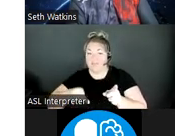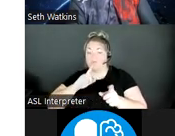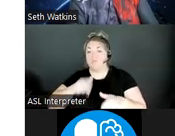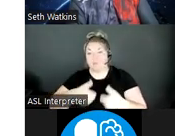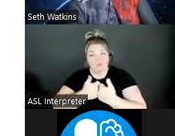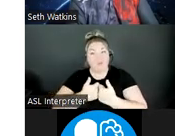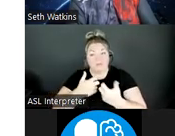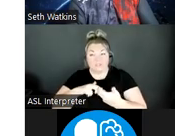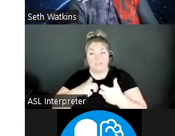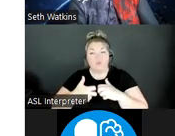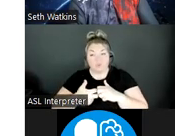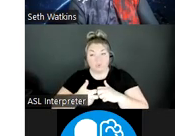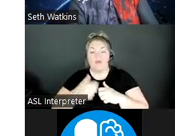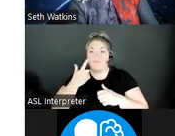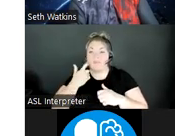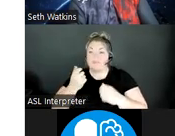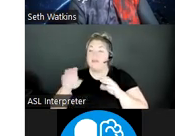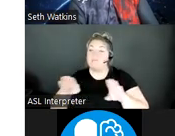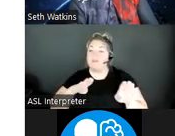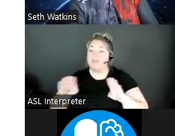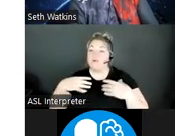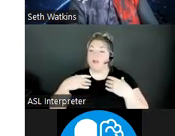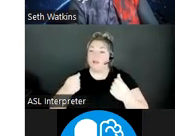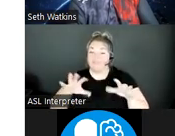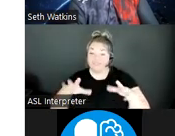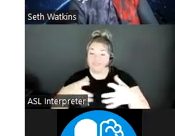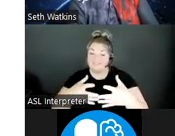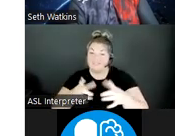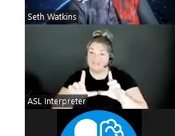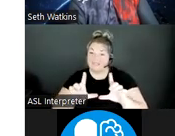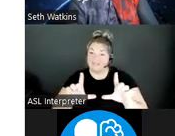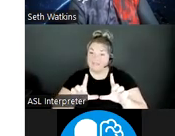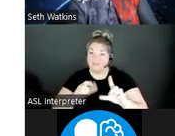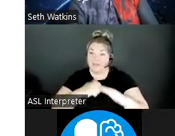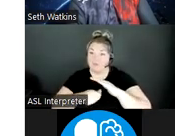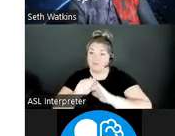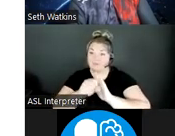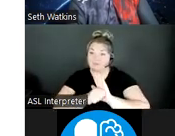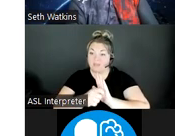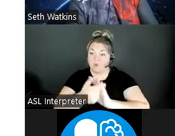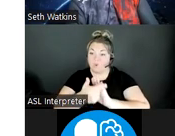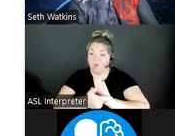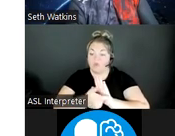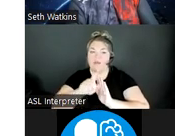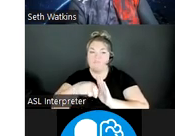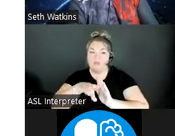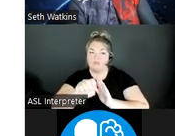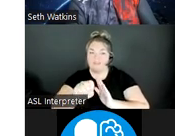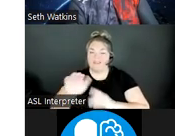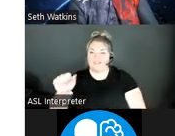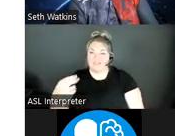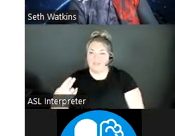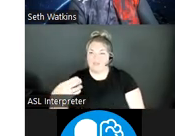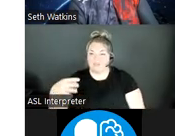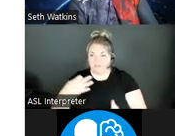challenging issue because the behavioral health entity license by state law must be what's called cash funded.